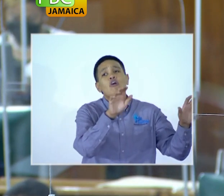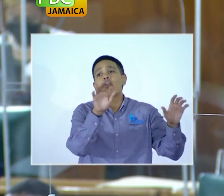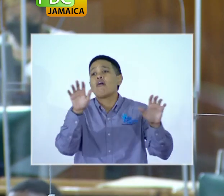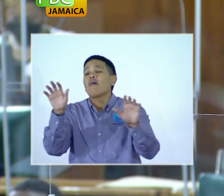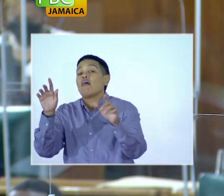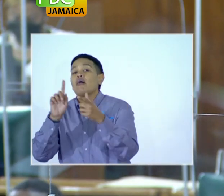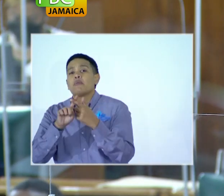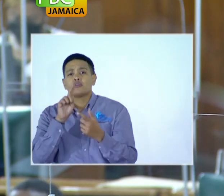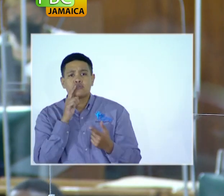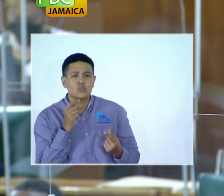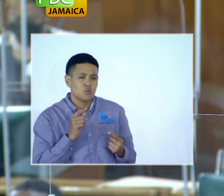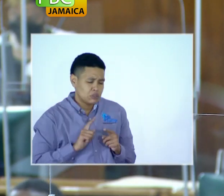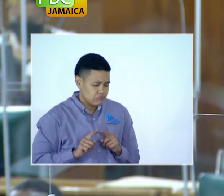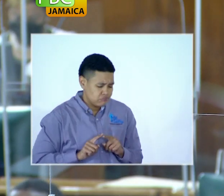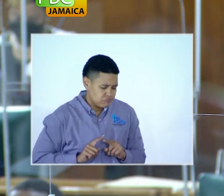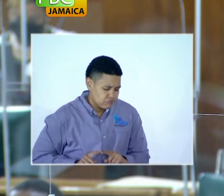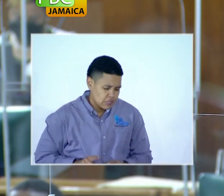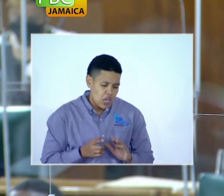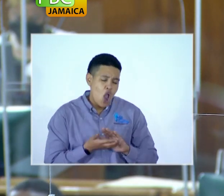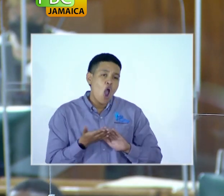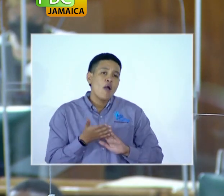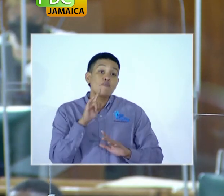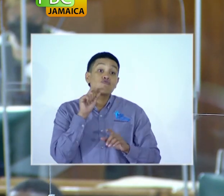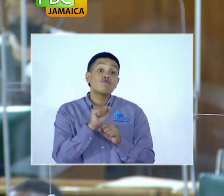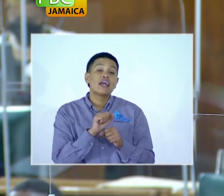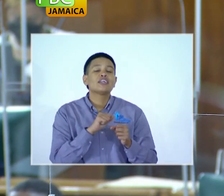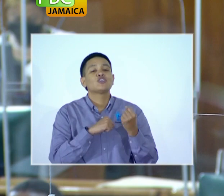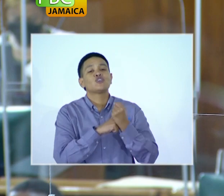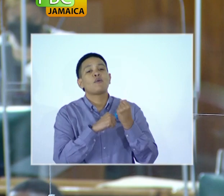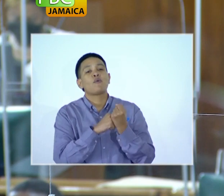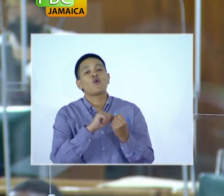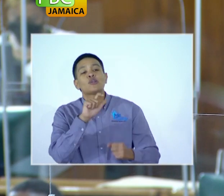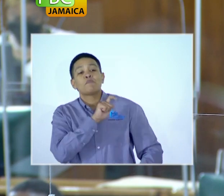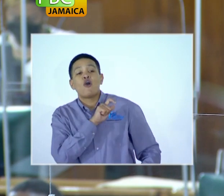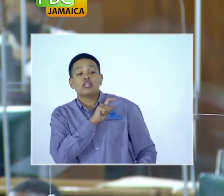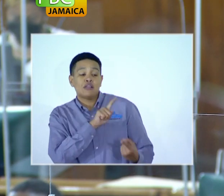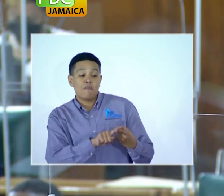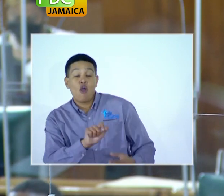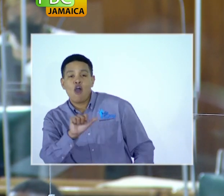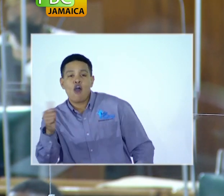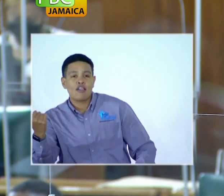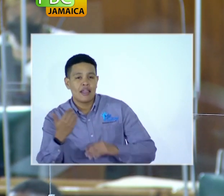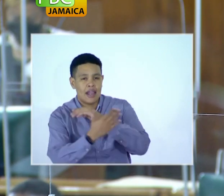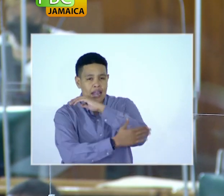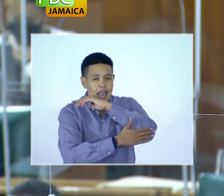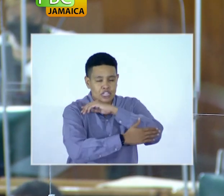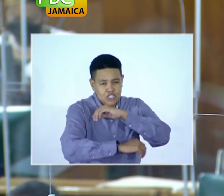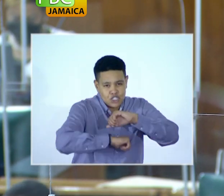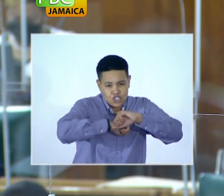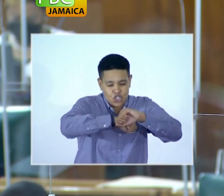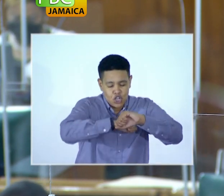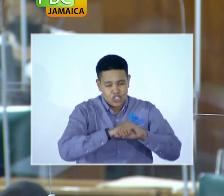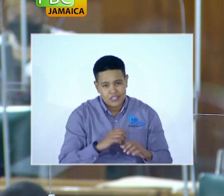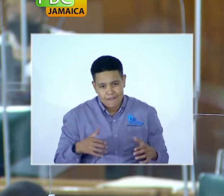conduct a range of operations in support of the JCF and other national security